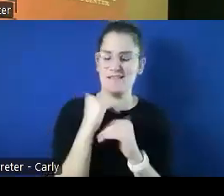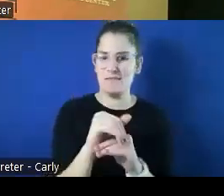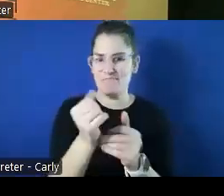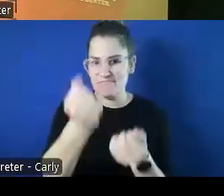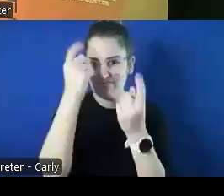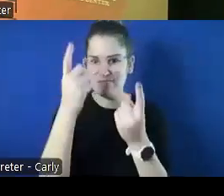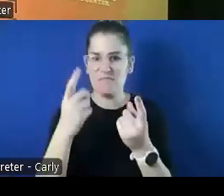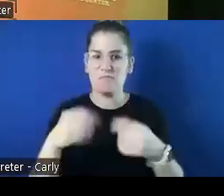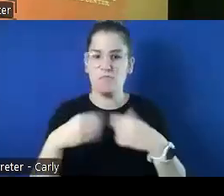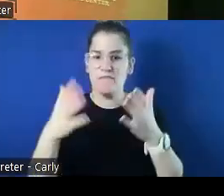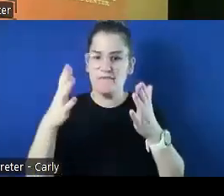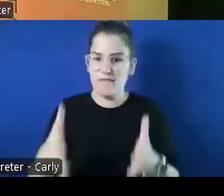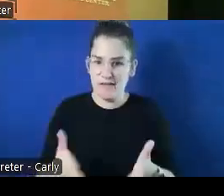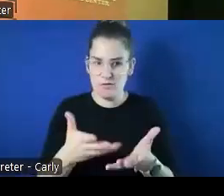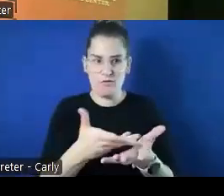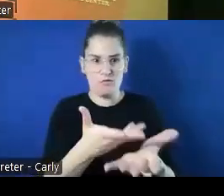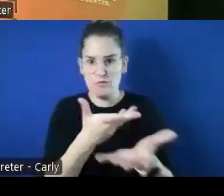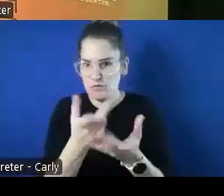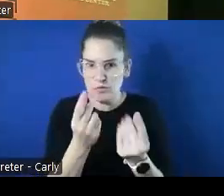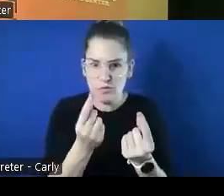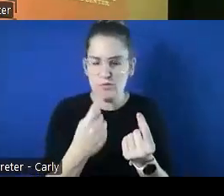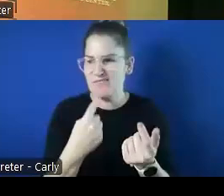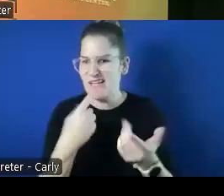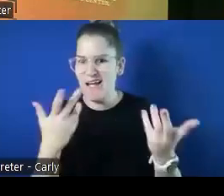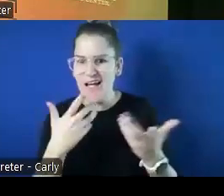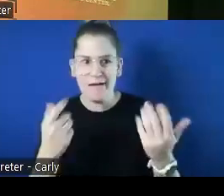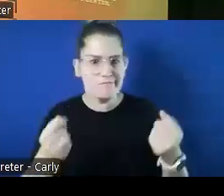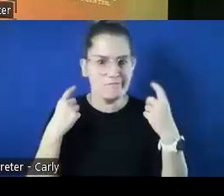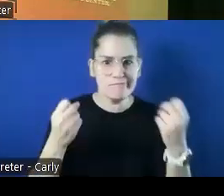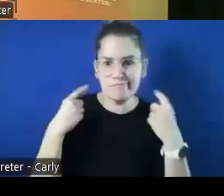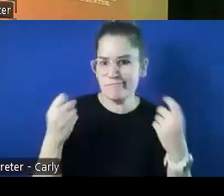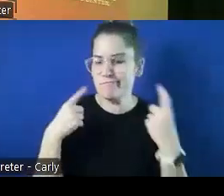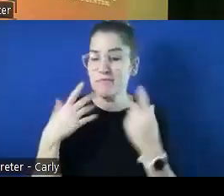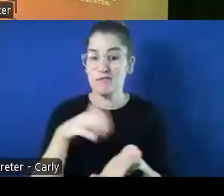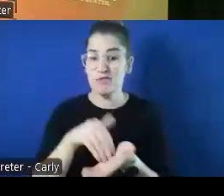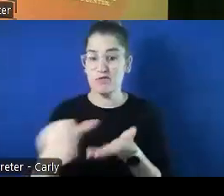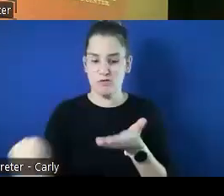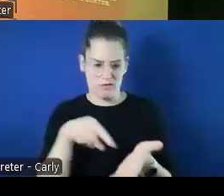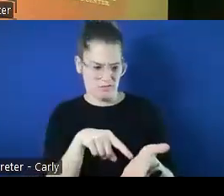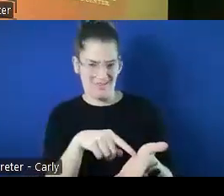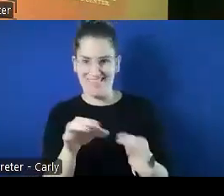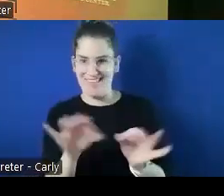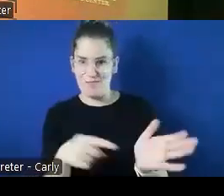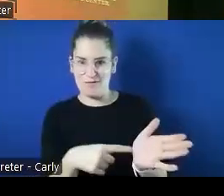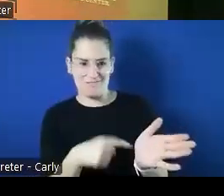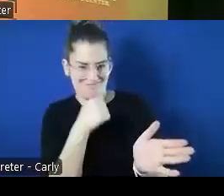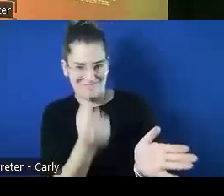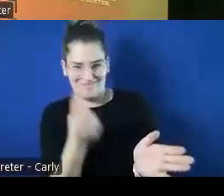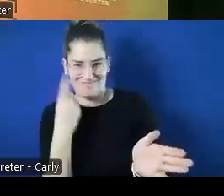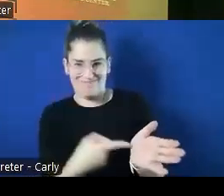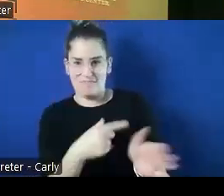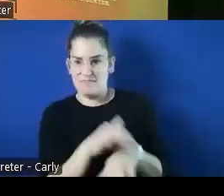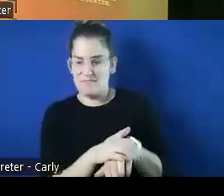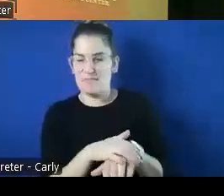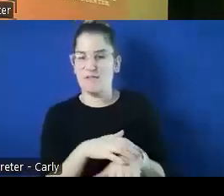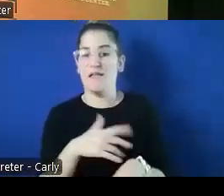understanding of what providers are saying and doing, getting discharged with instructions written in a language you don't understand, and then getting a